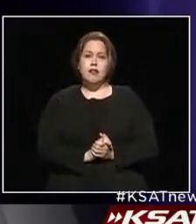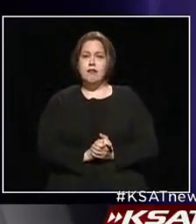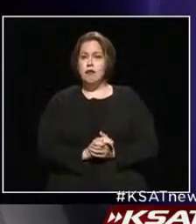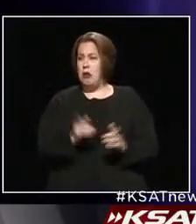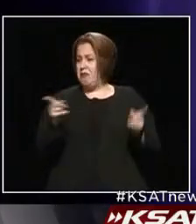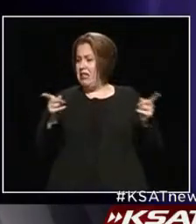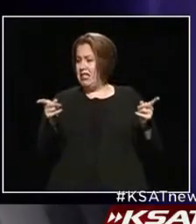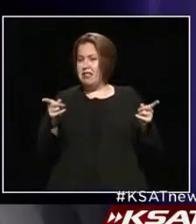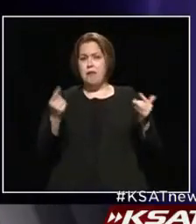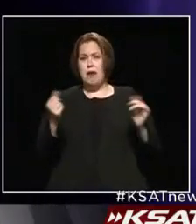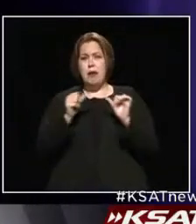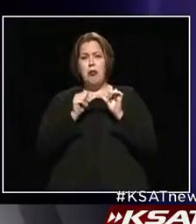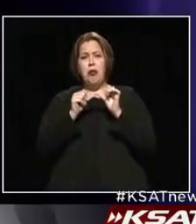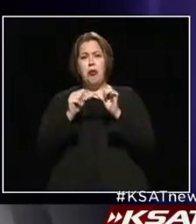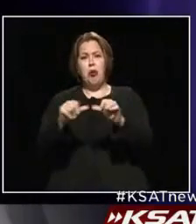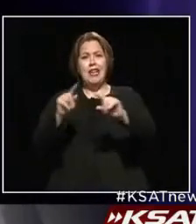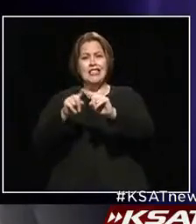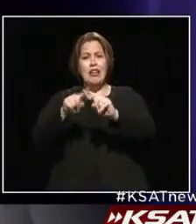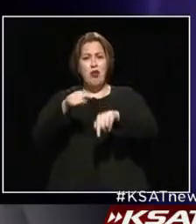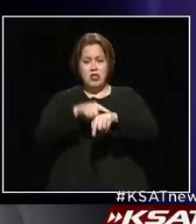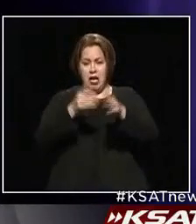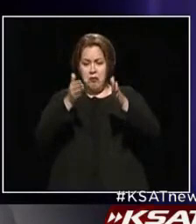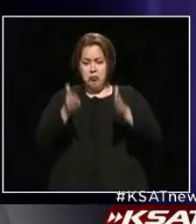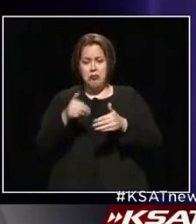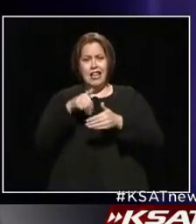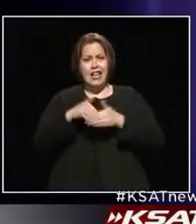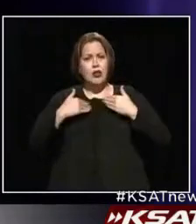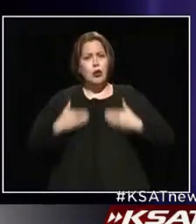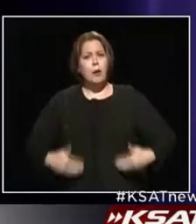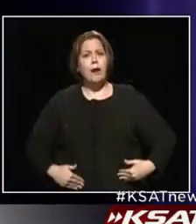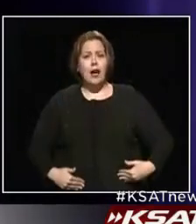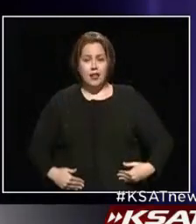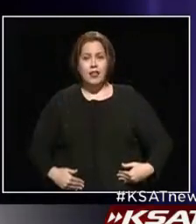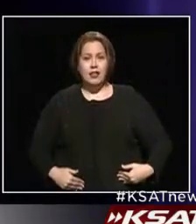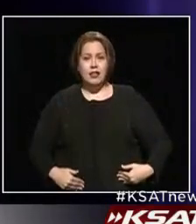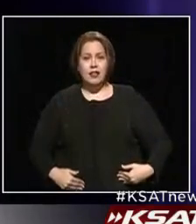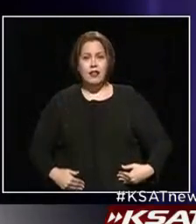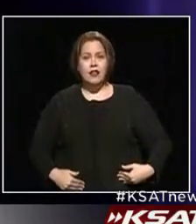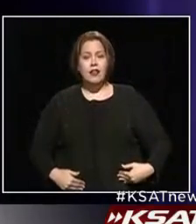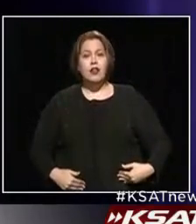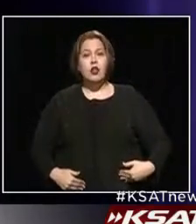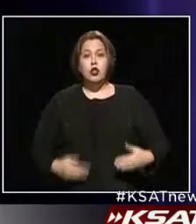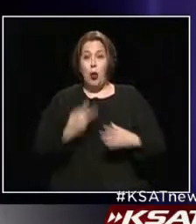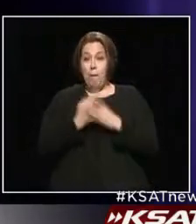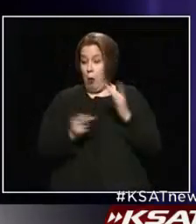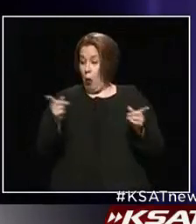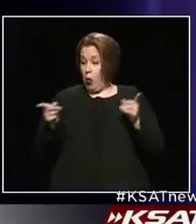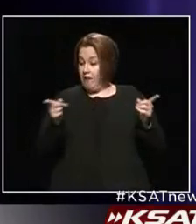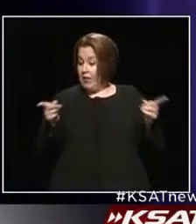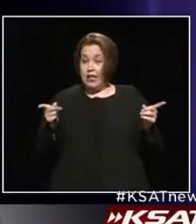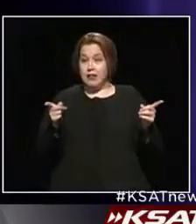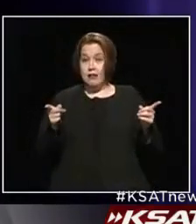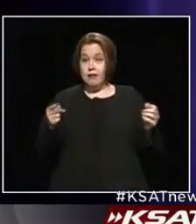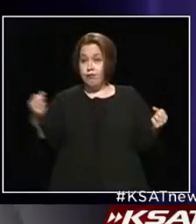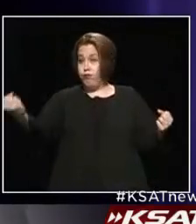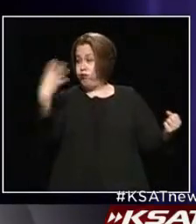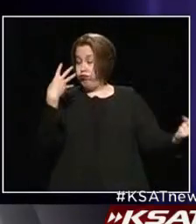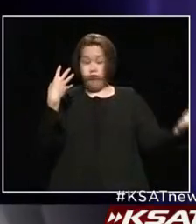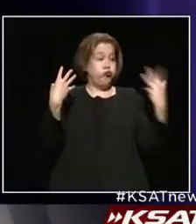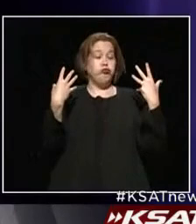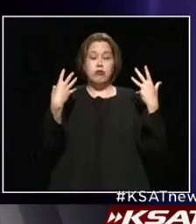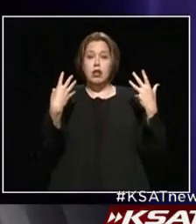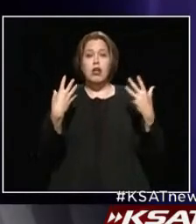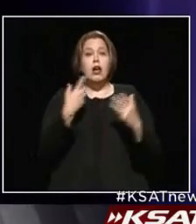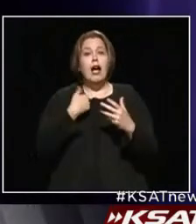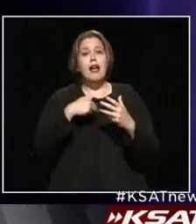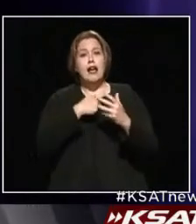They last maybe in different longer times in your body. And so while we have both of these coming at us as we come